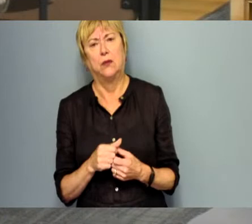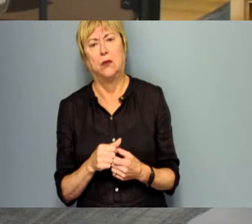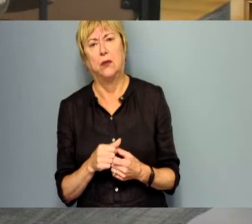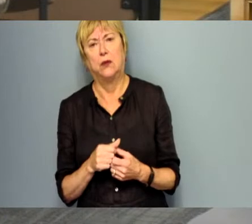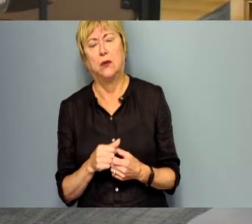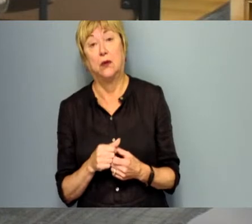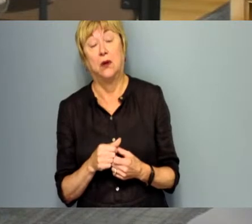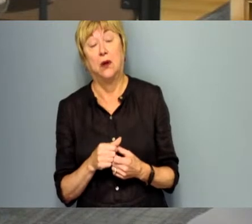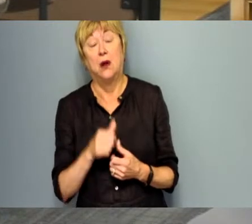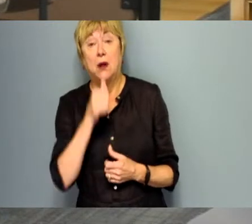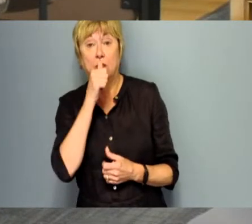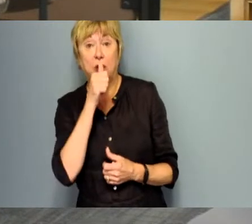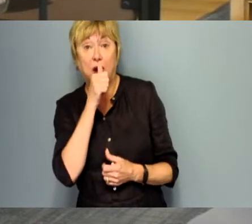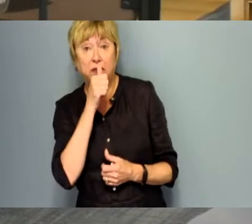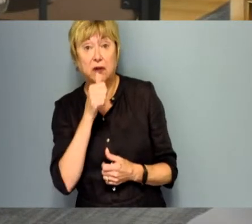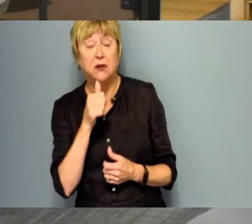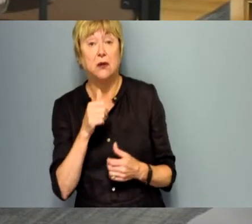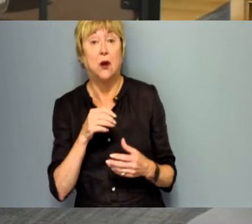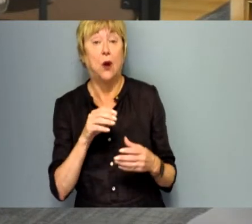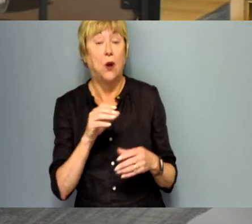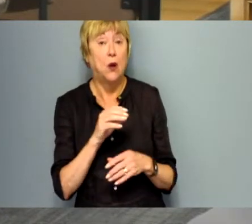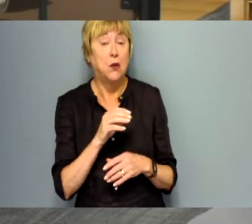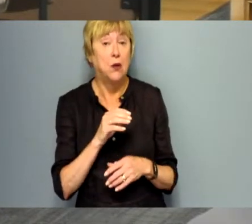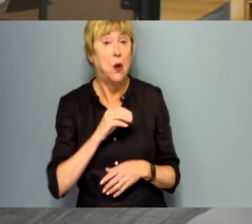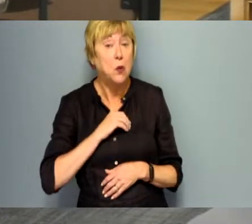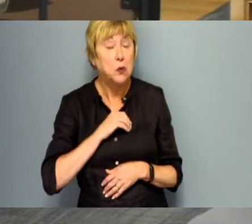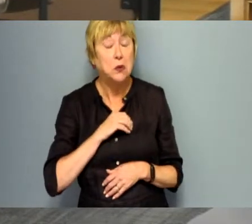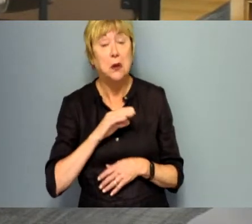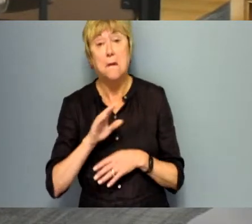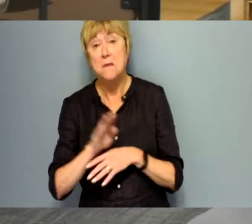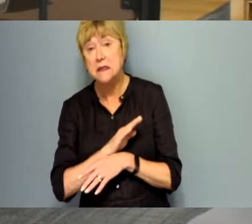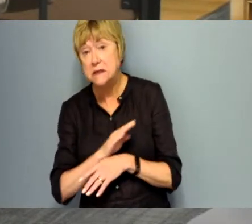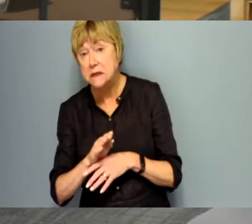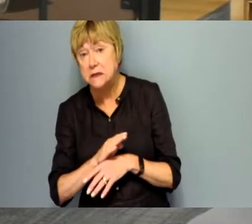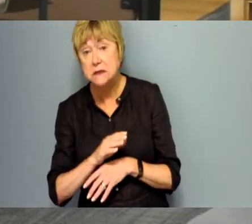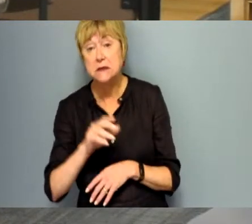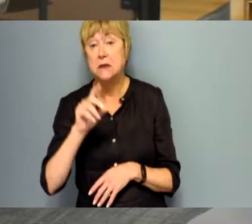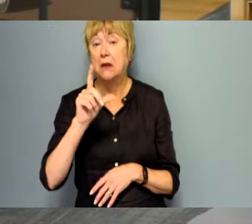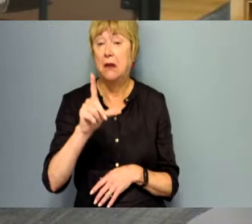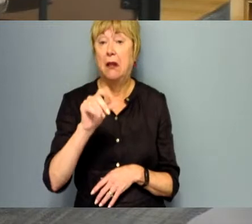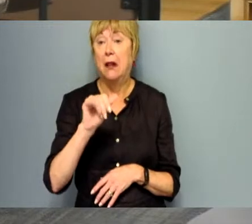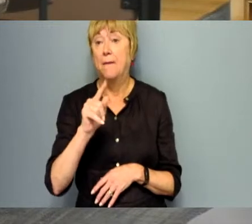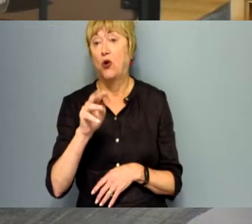Is it a private owner? Is it a business? Is it Liberté?